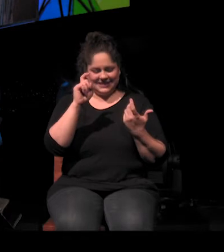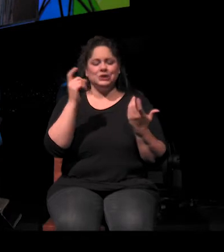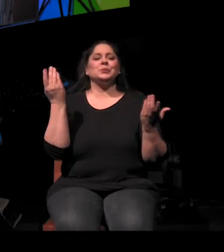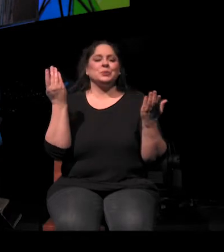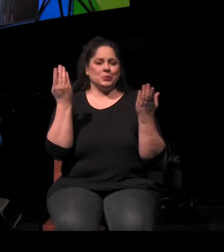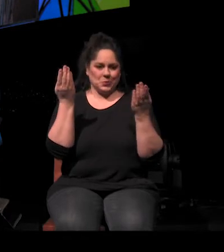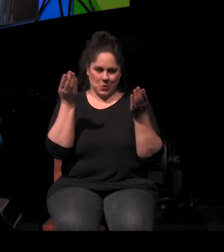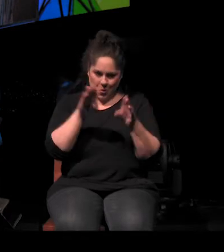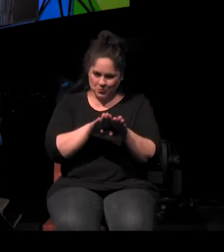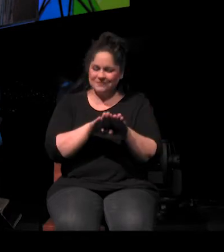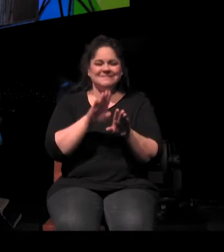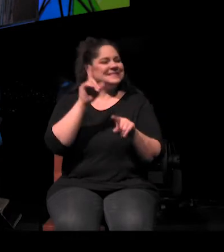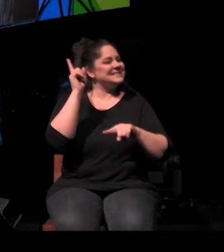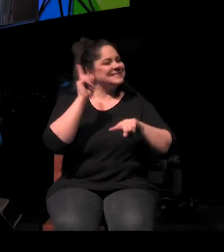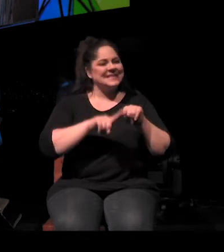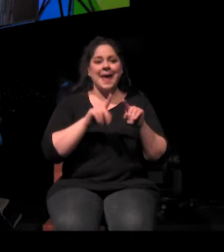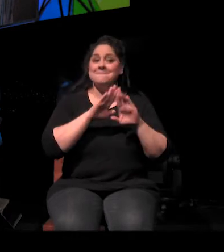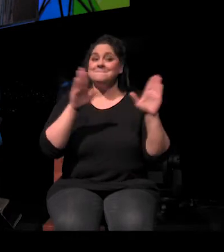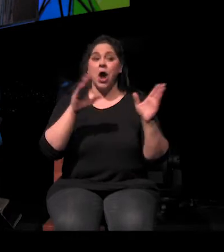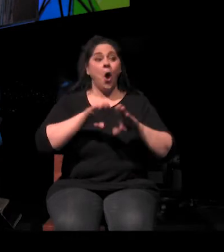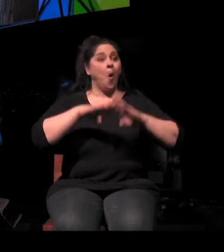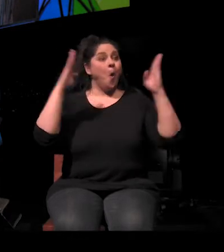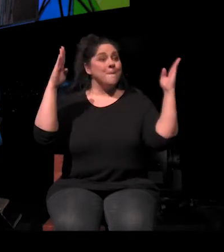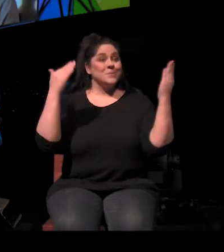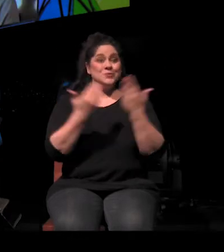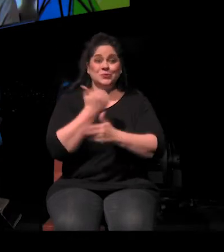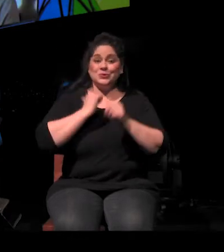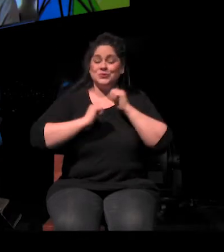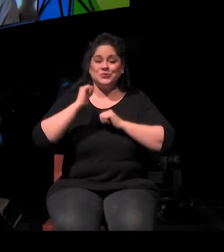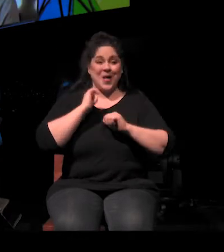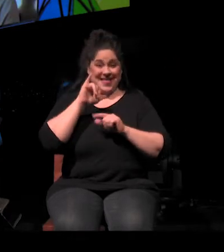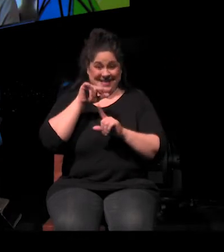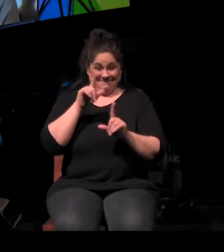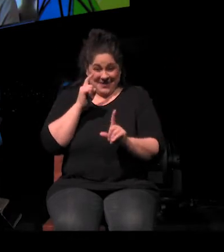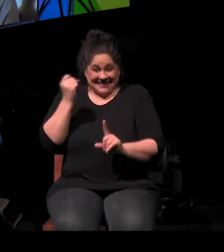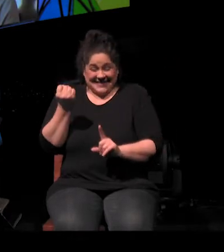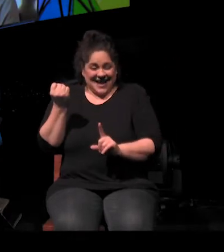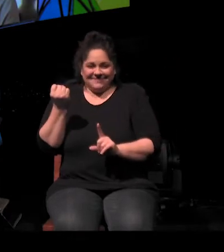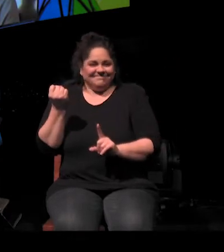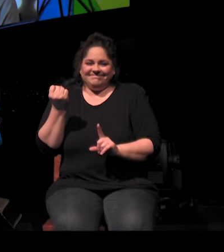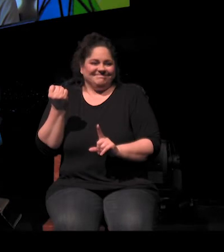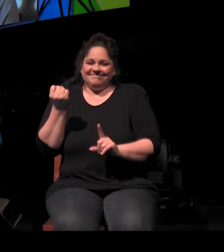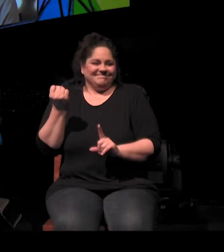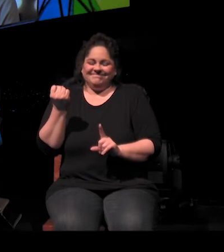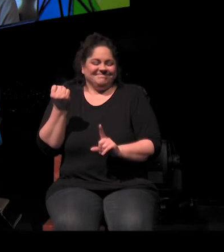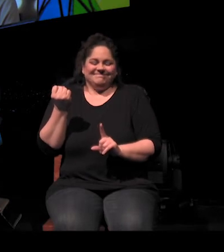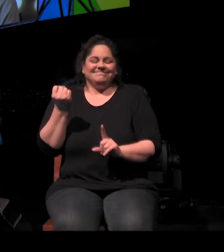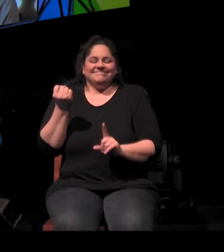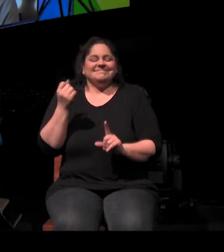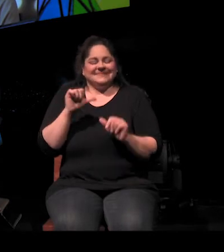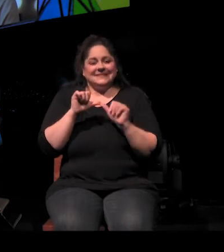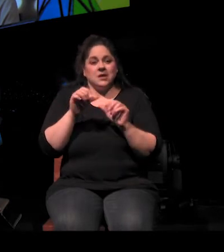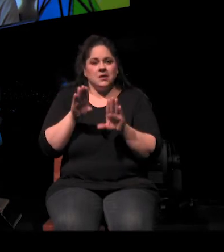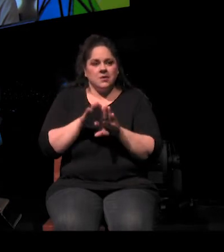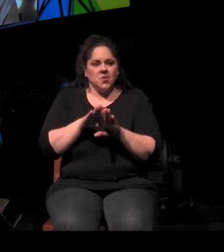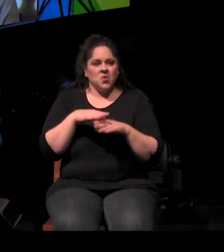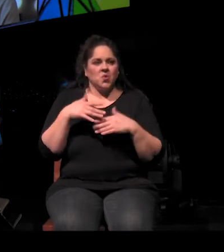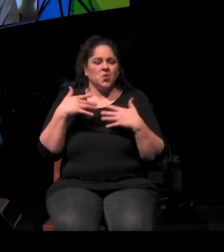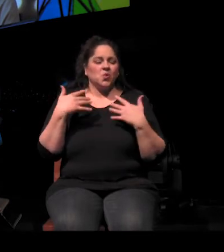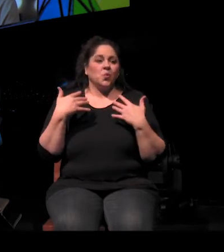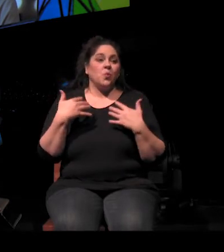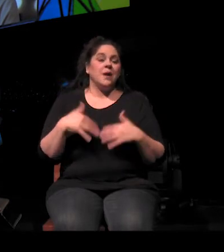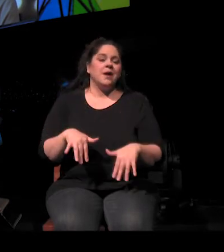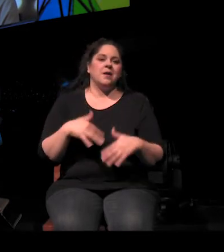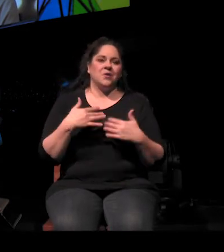open the show as we intended to that Saturday. Yeah, little did we know that started a journey